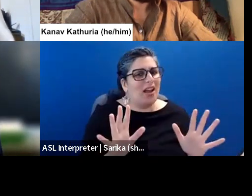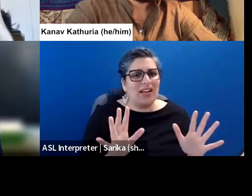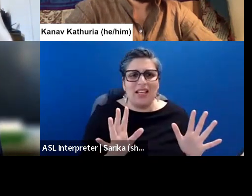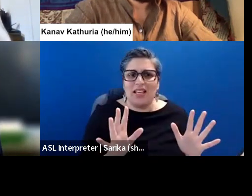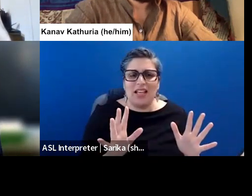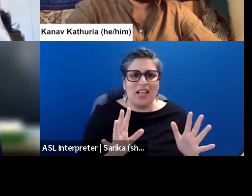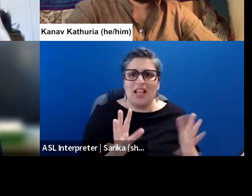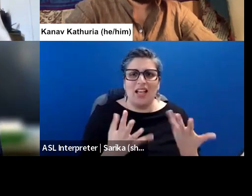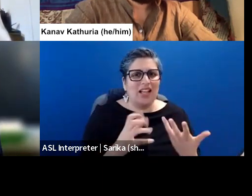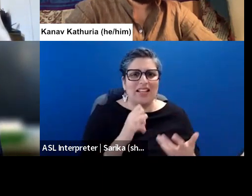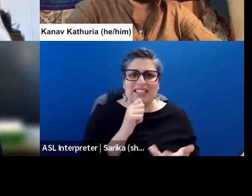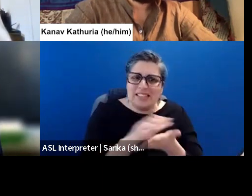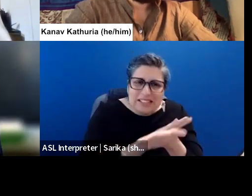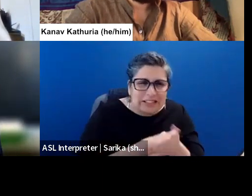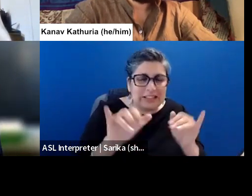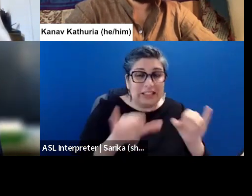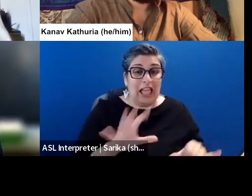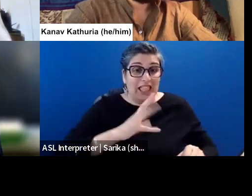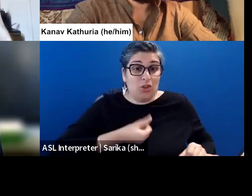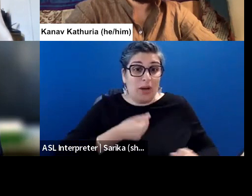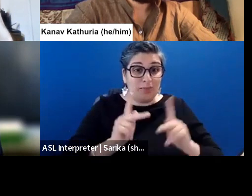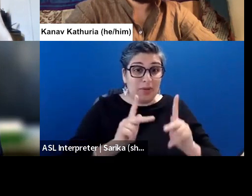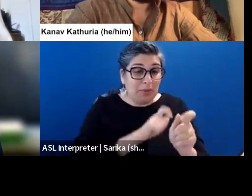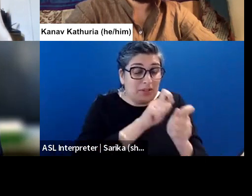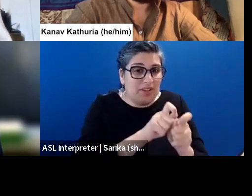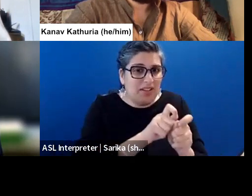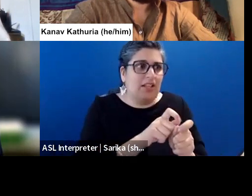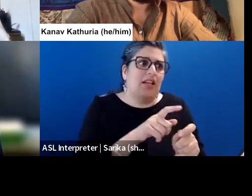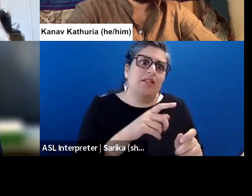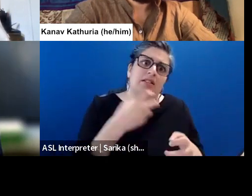in particular have a really hard time getting access to hygiene.